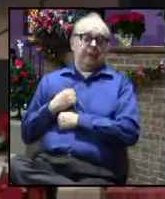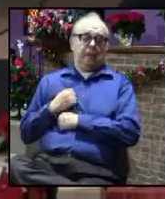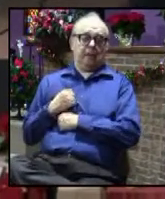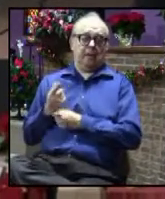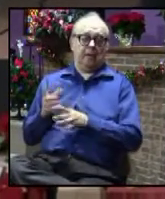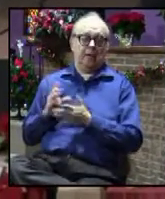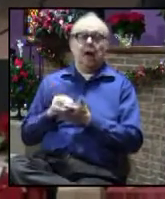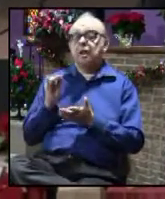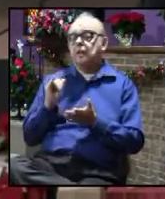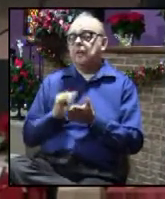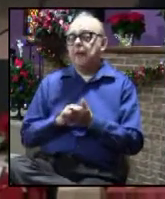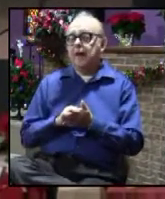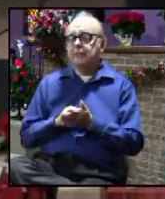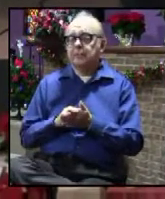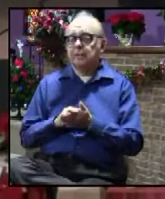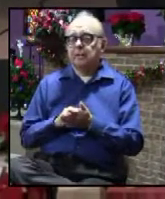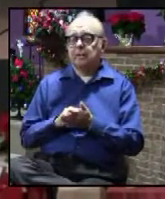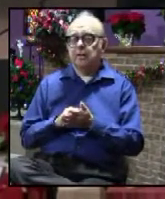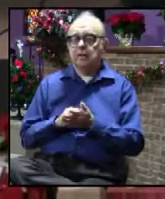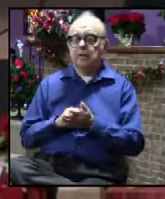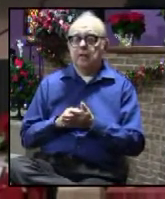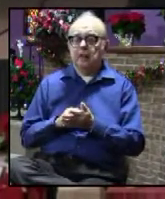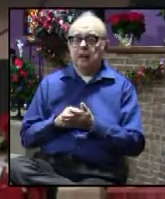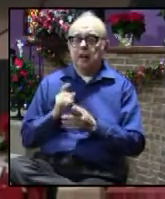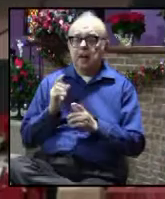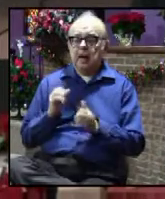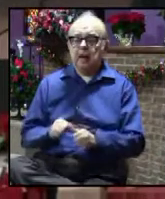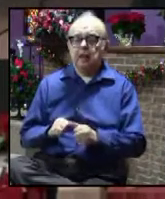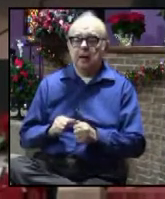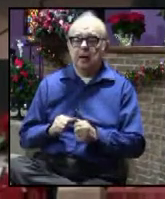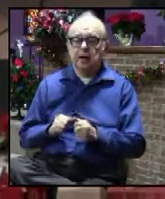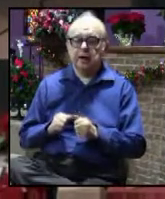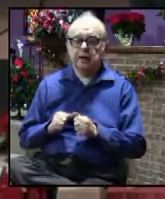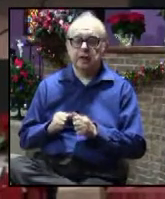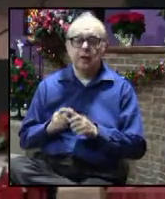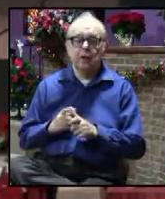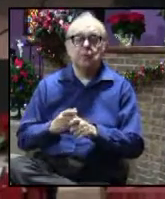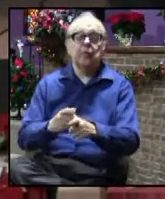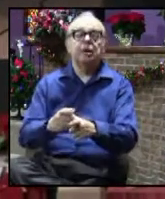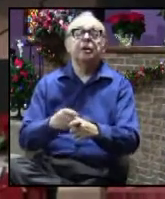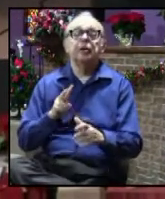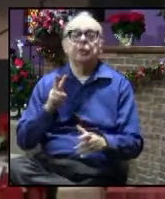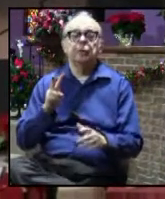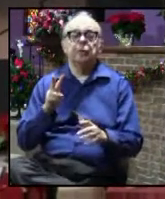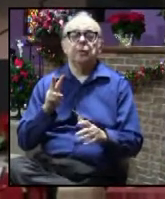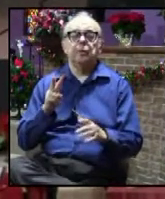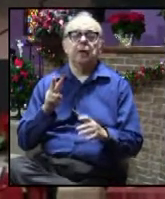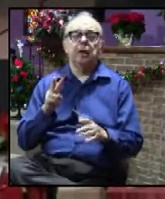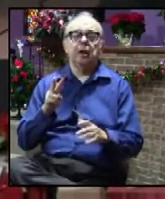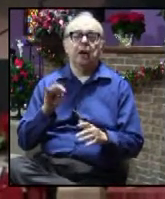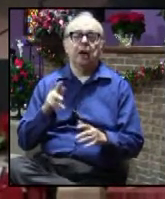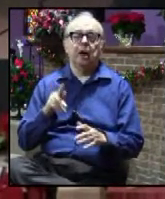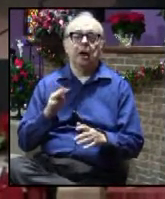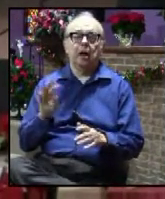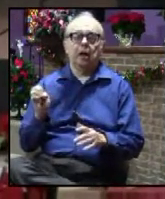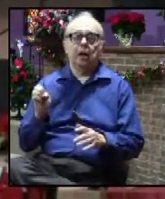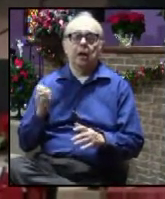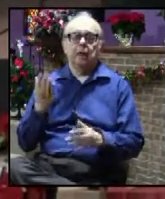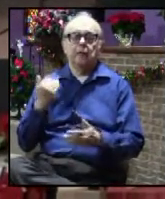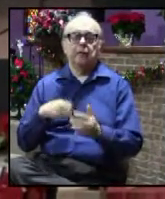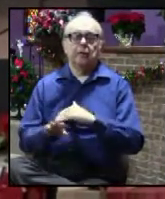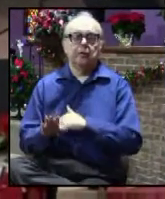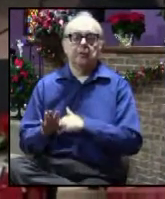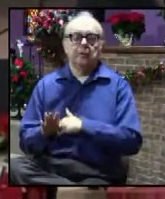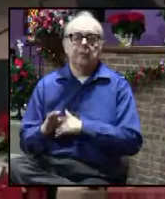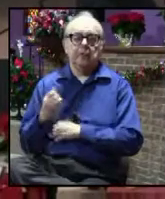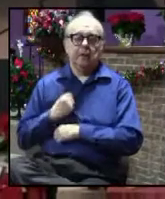I learned was I can run 2 miles. Before I went into the military, I could not